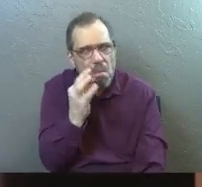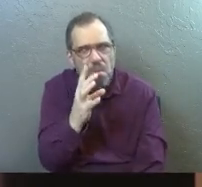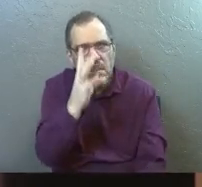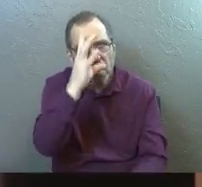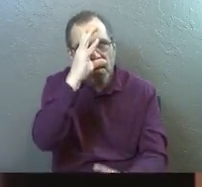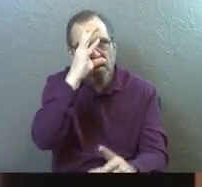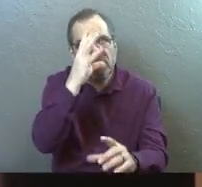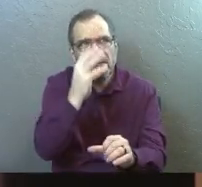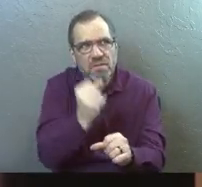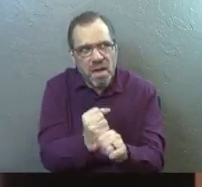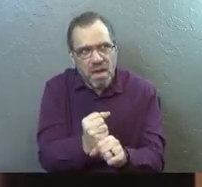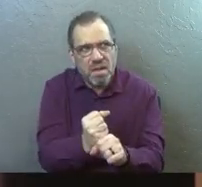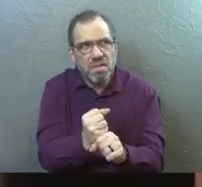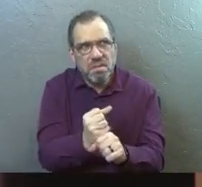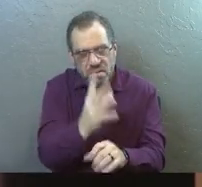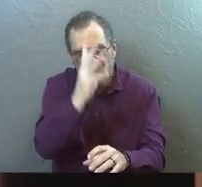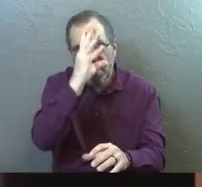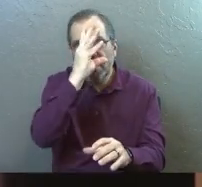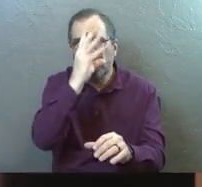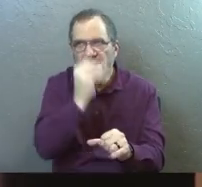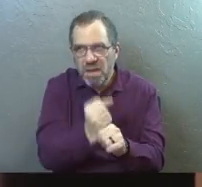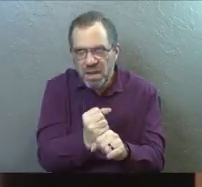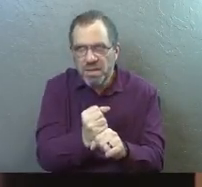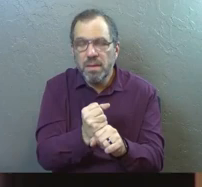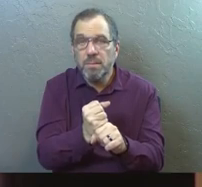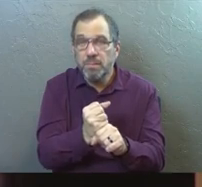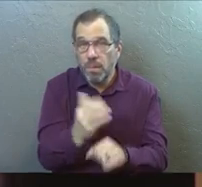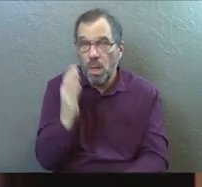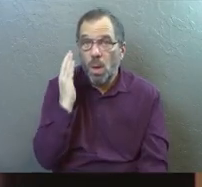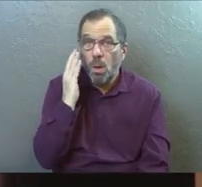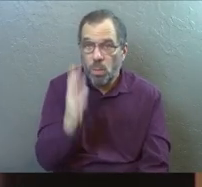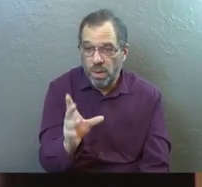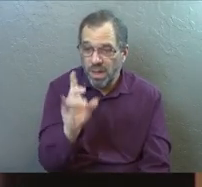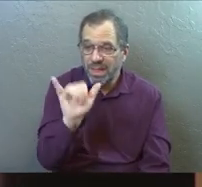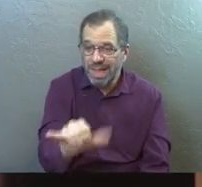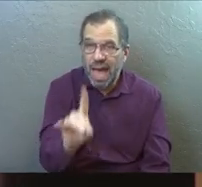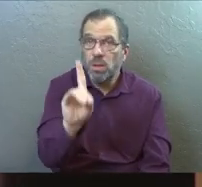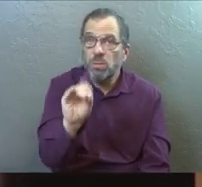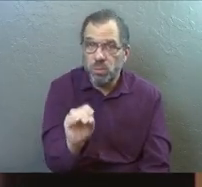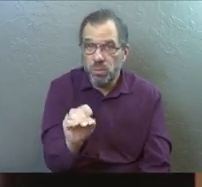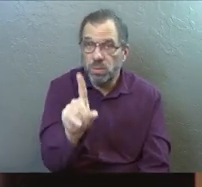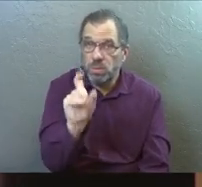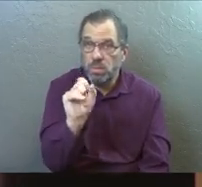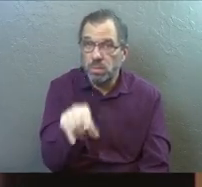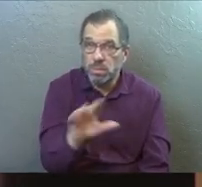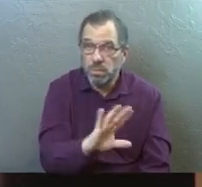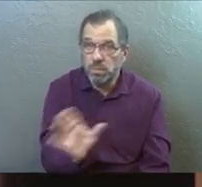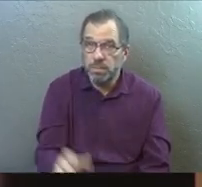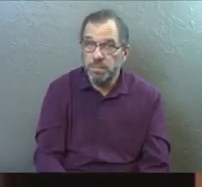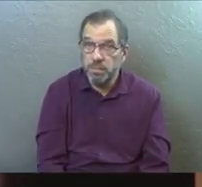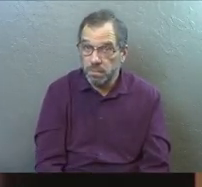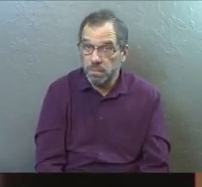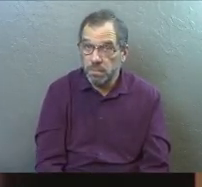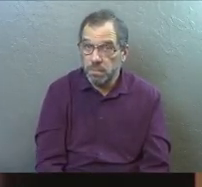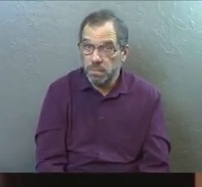Again, a faith step. Will you just do this thing that I've asked you to